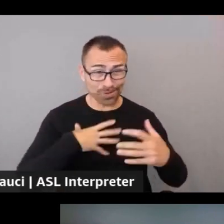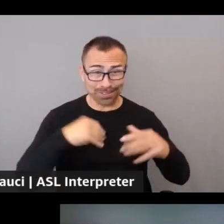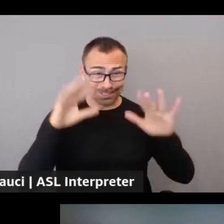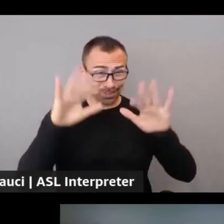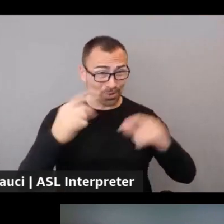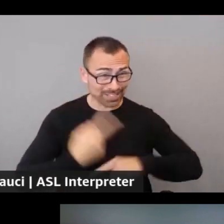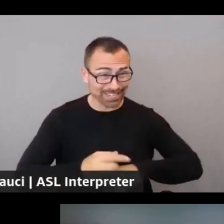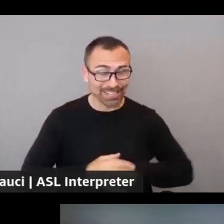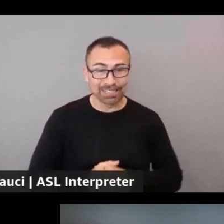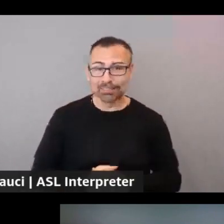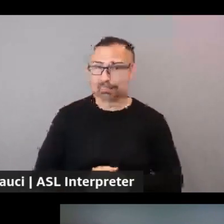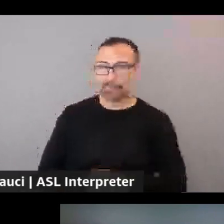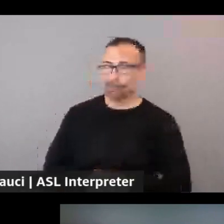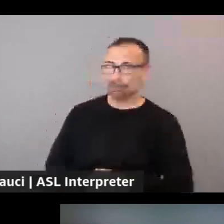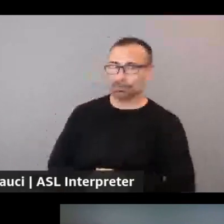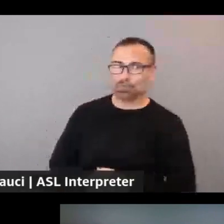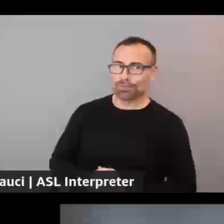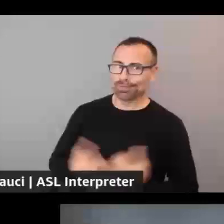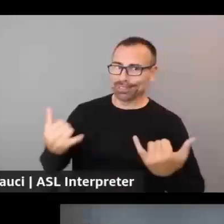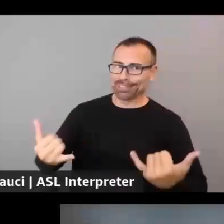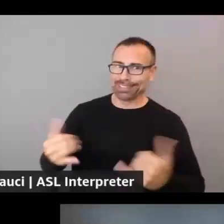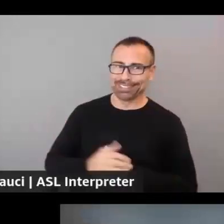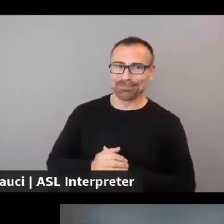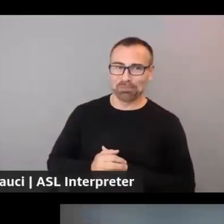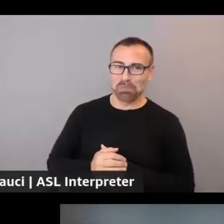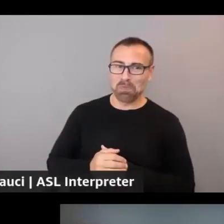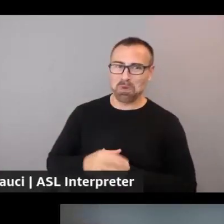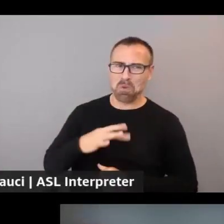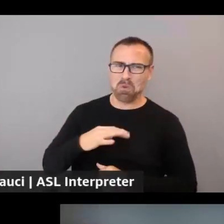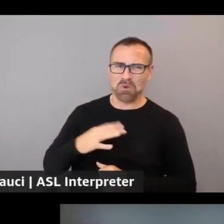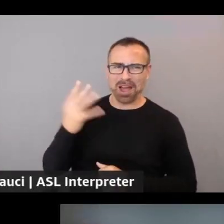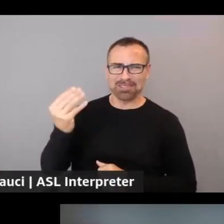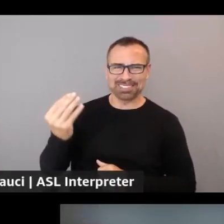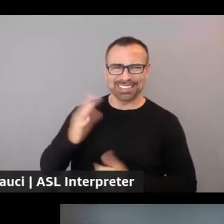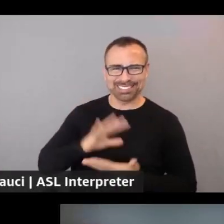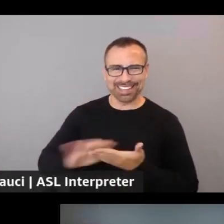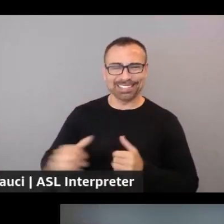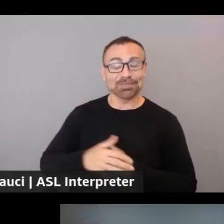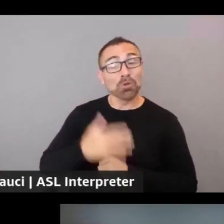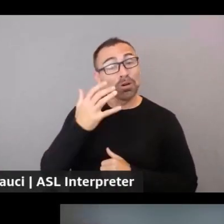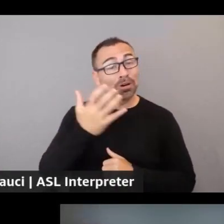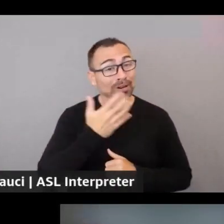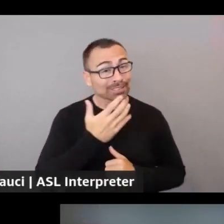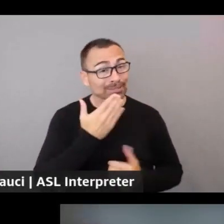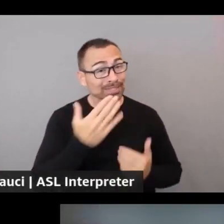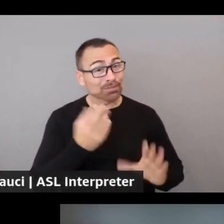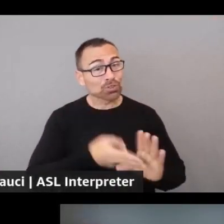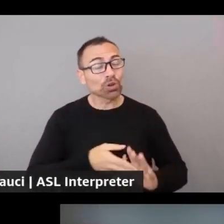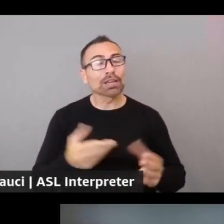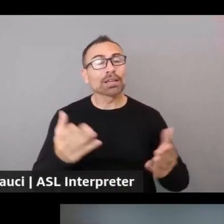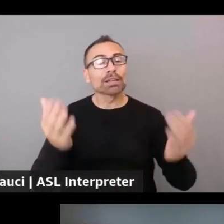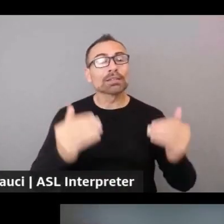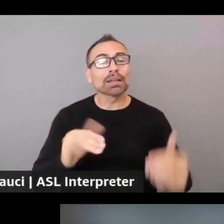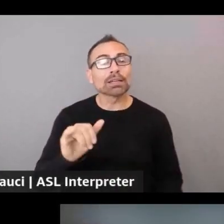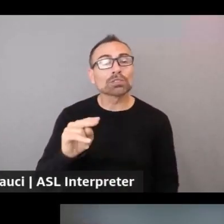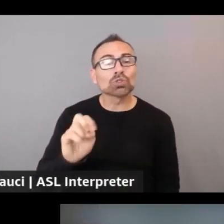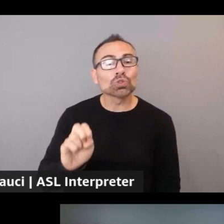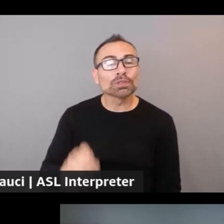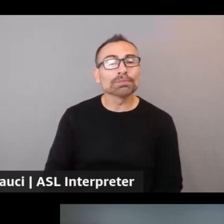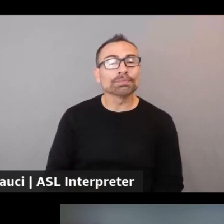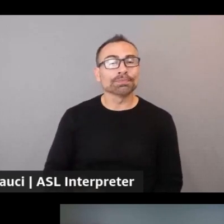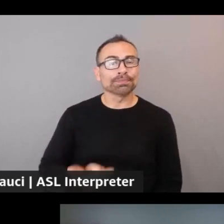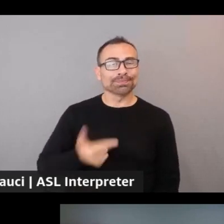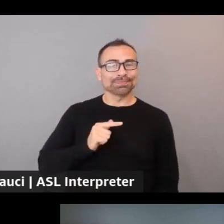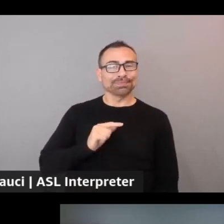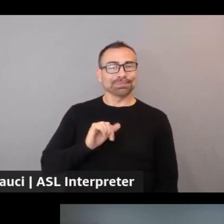Not today. It's a pretty nice day today. All right, awesome. Thanks for joining us. Yeah, thanks for having us. Yeah, I